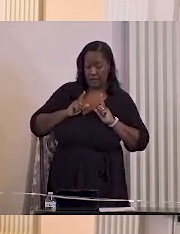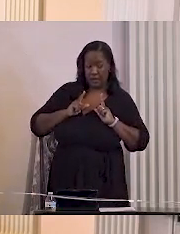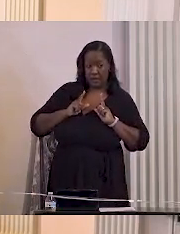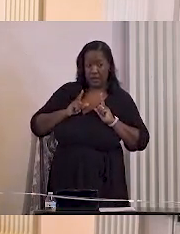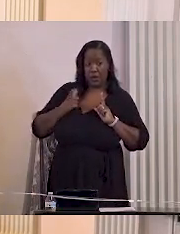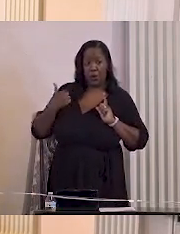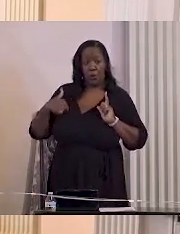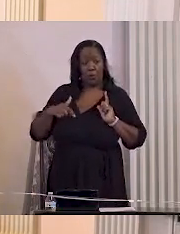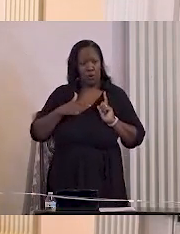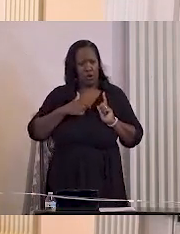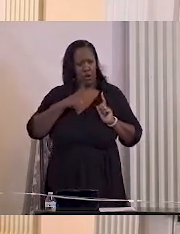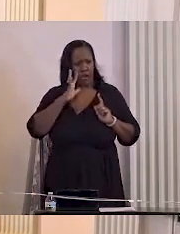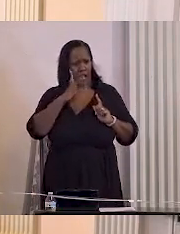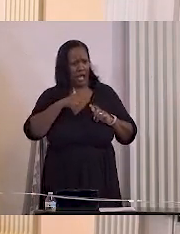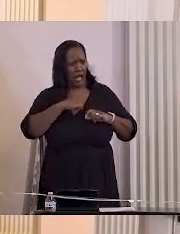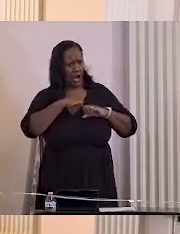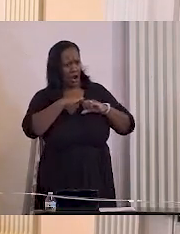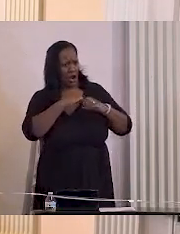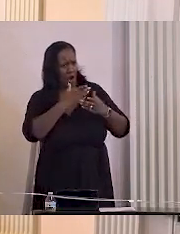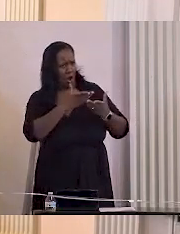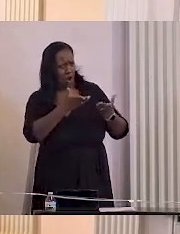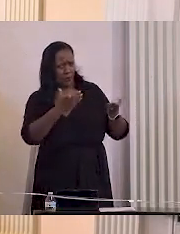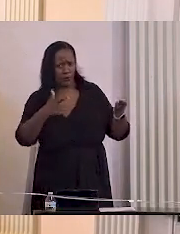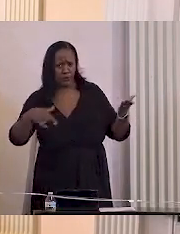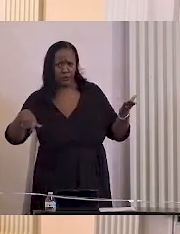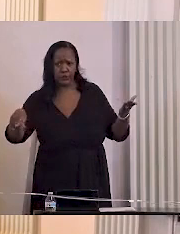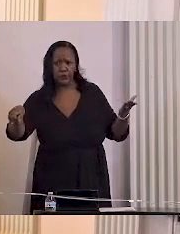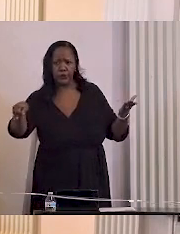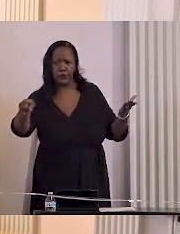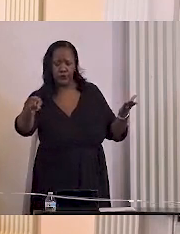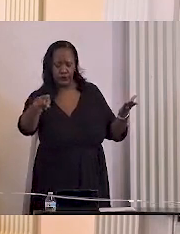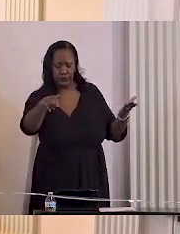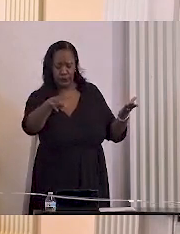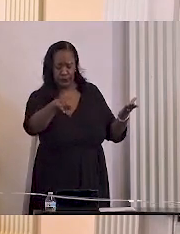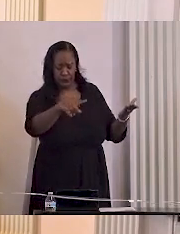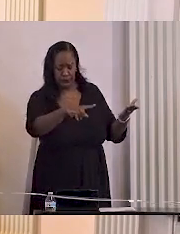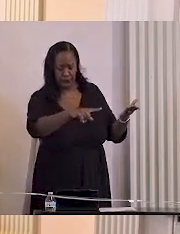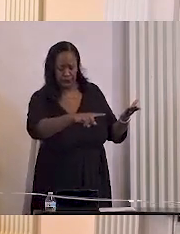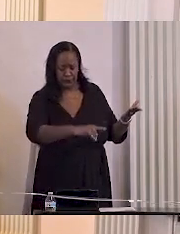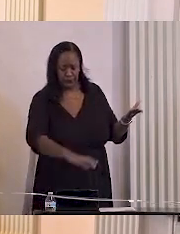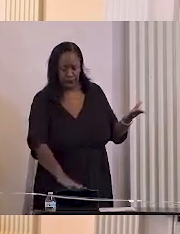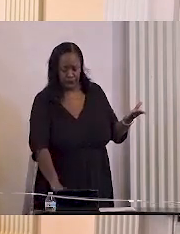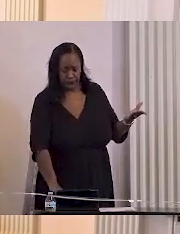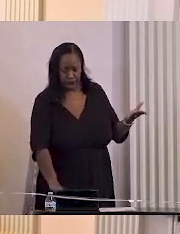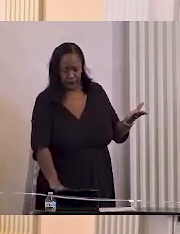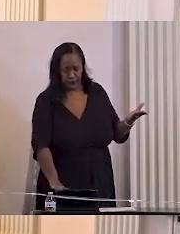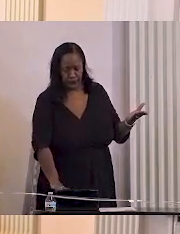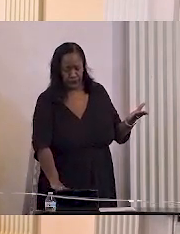Would I harbor you?